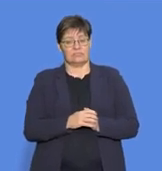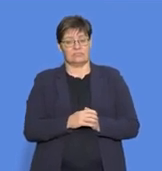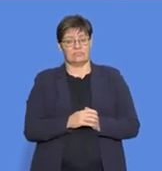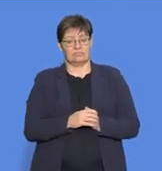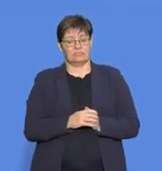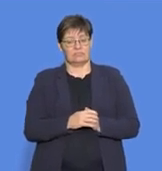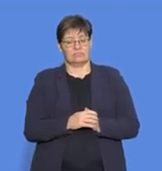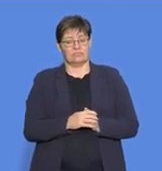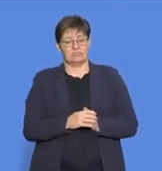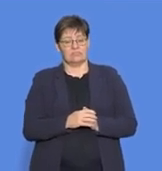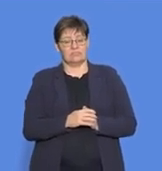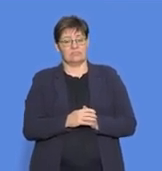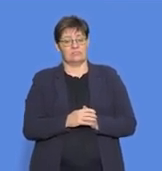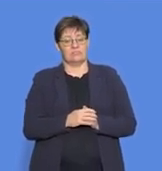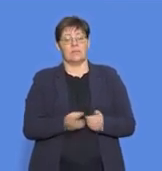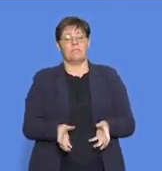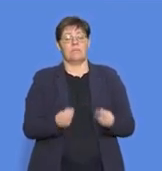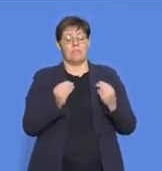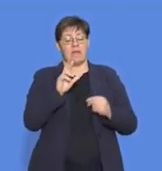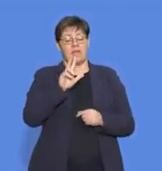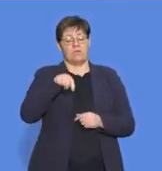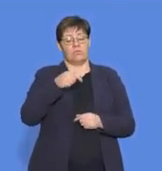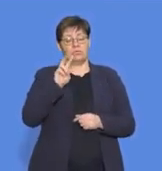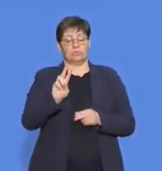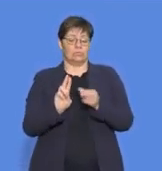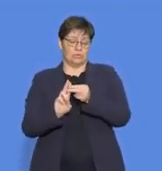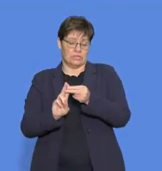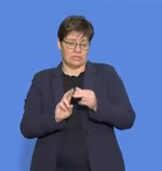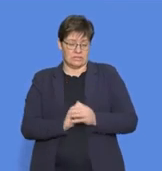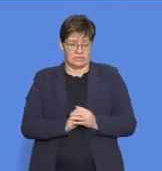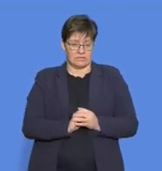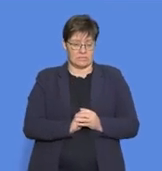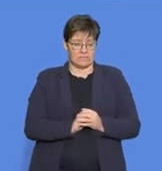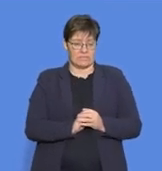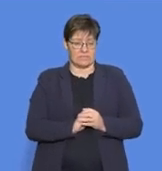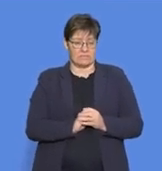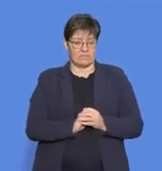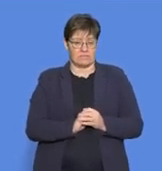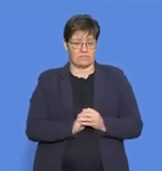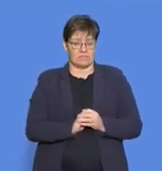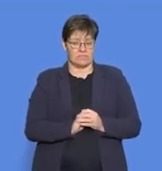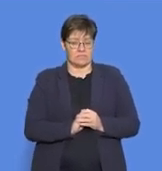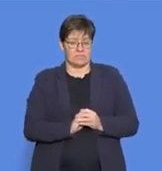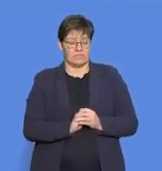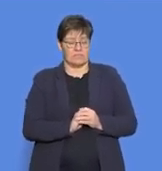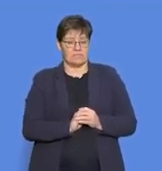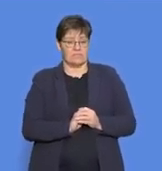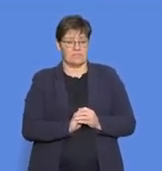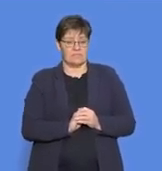sine of 40 over sine of 80, and you should end up with BC is equal to 8,2 units.